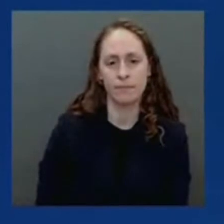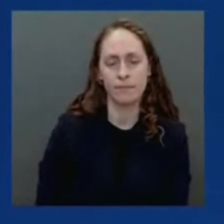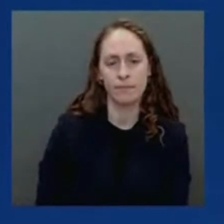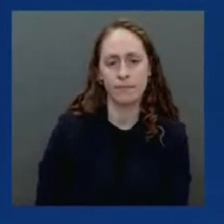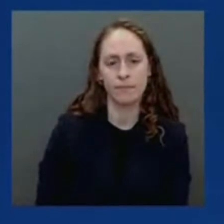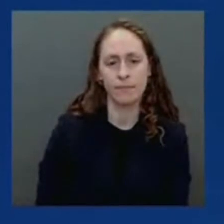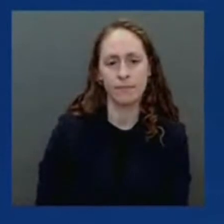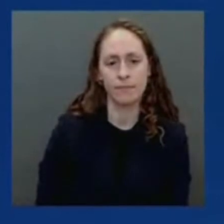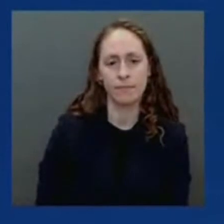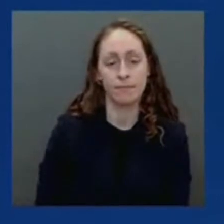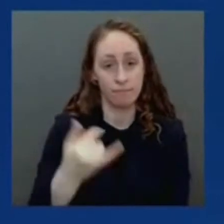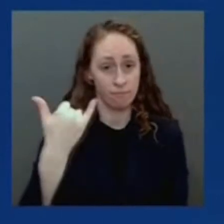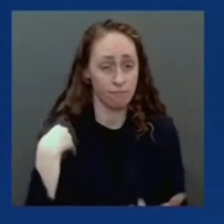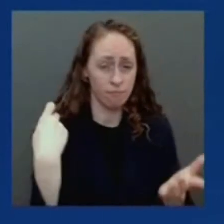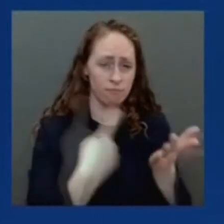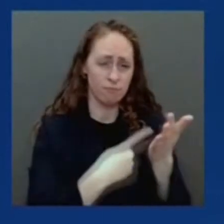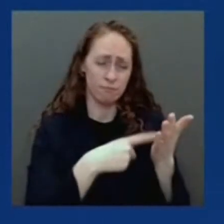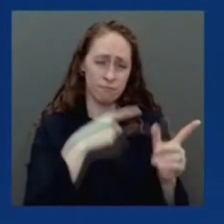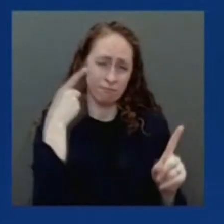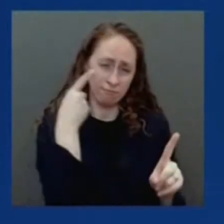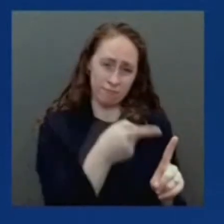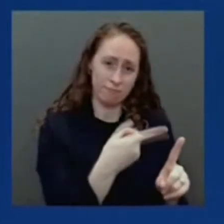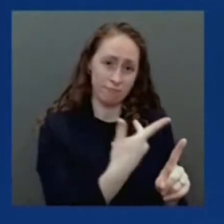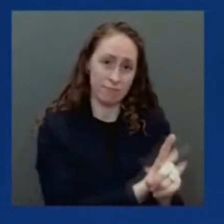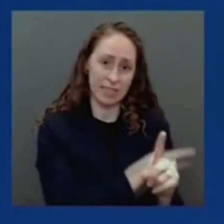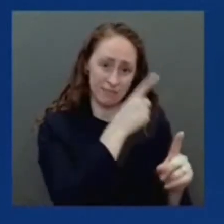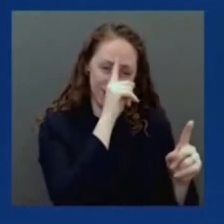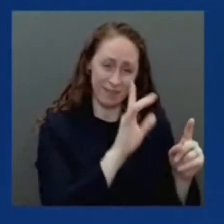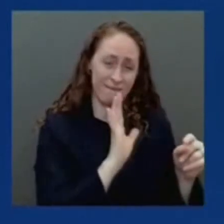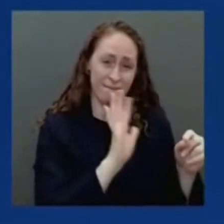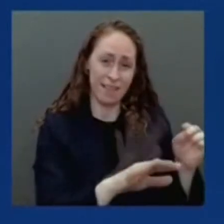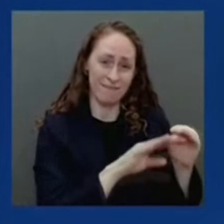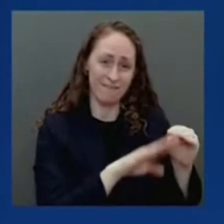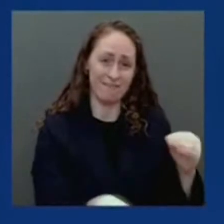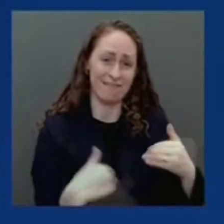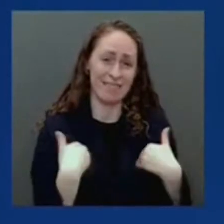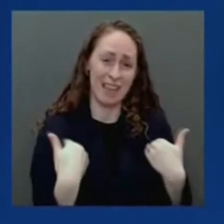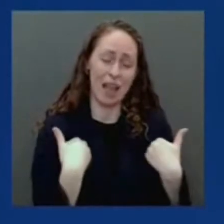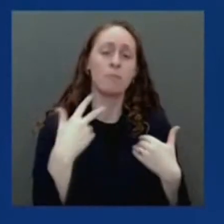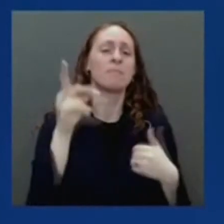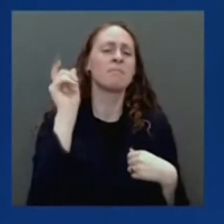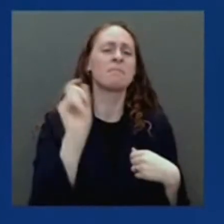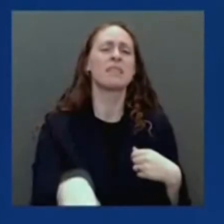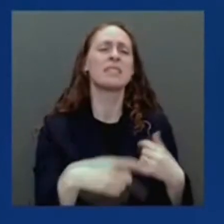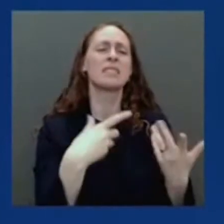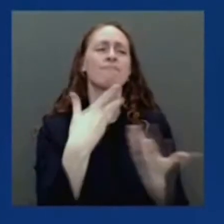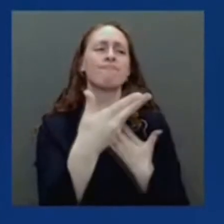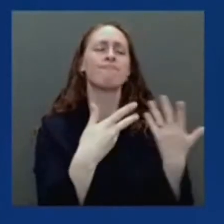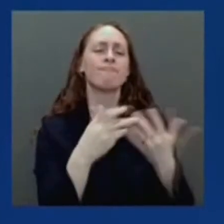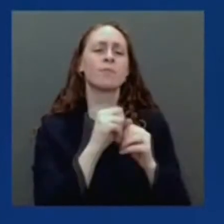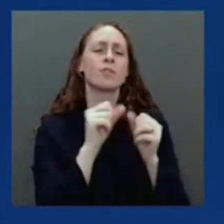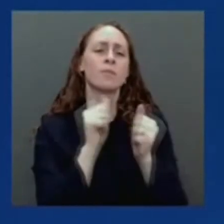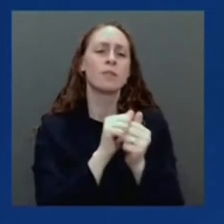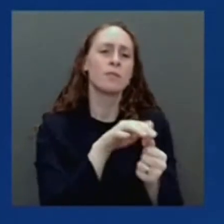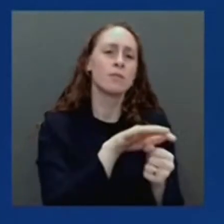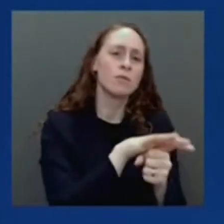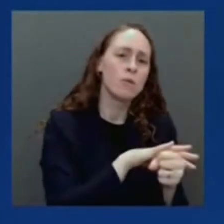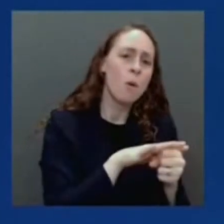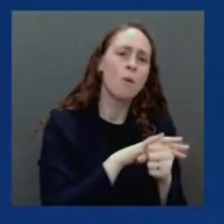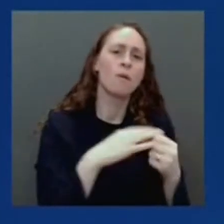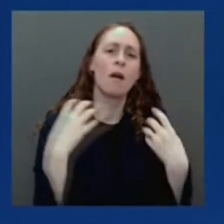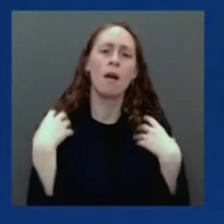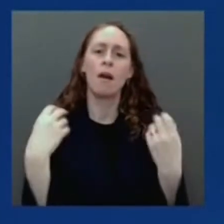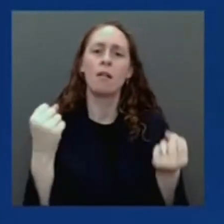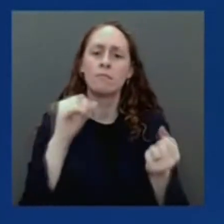health departments, pediatricians, families, doctors, and pharmacies to ensure the vaccine is available at thousands